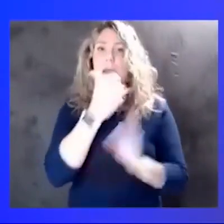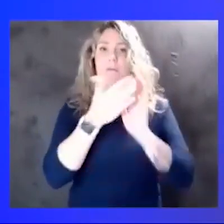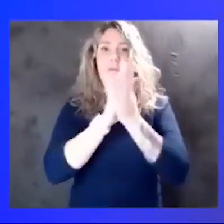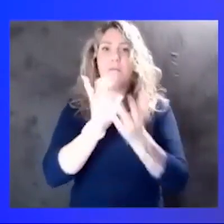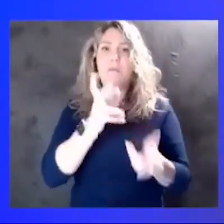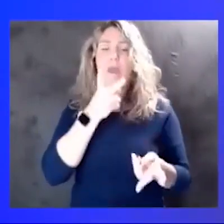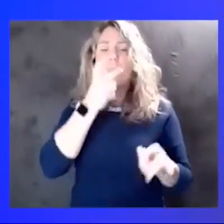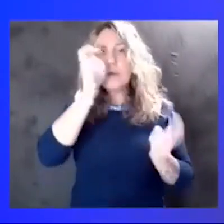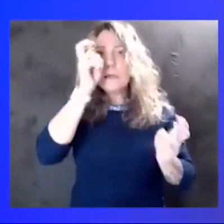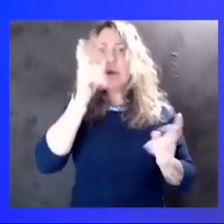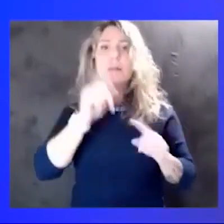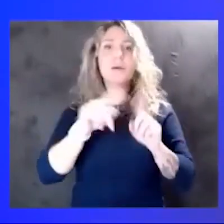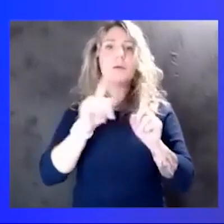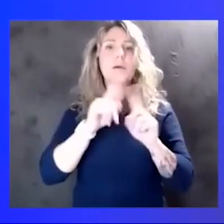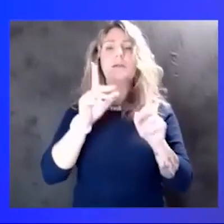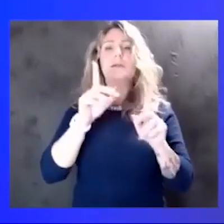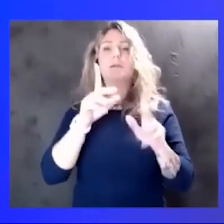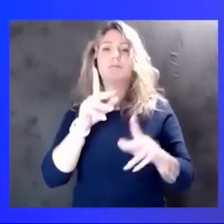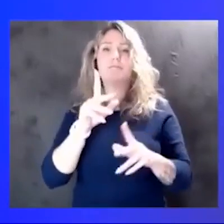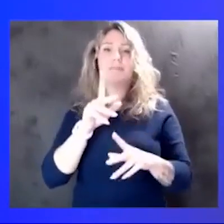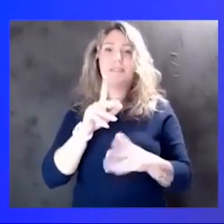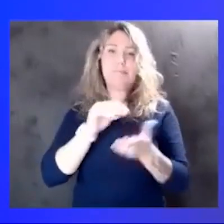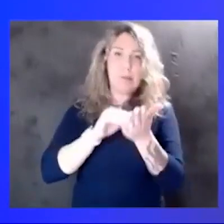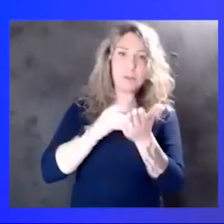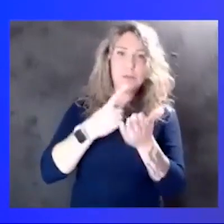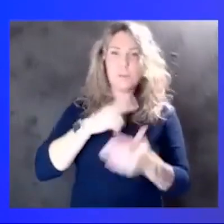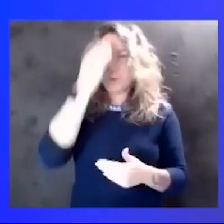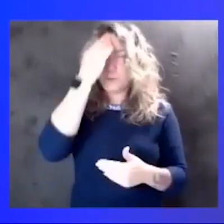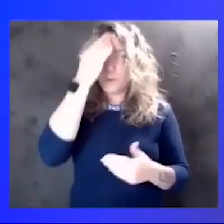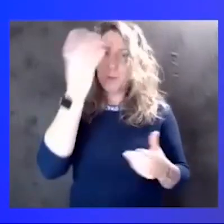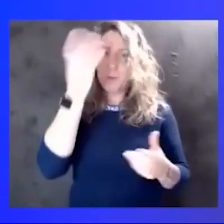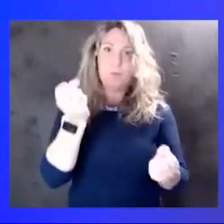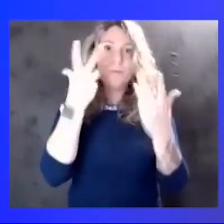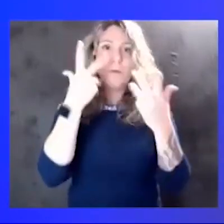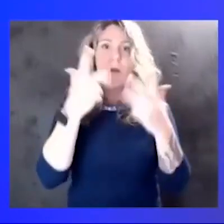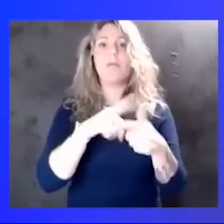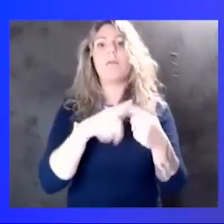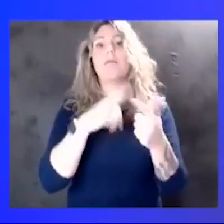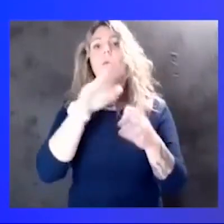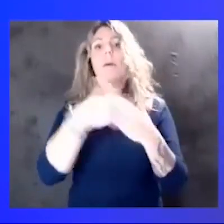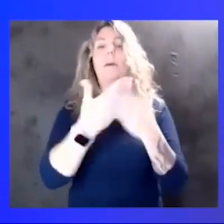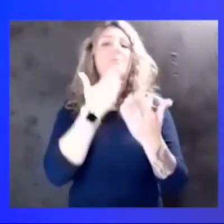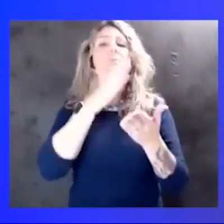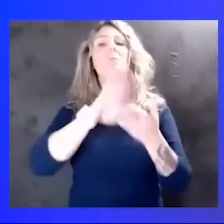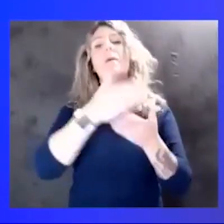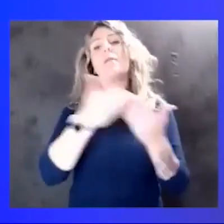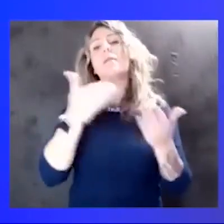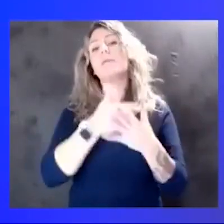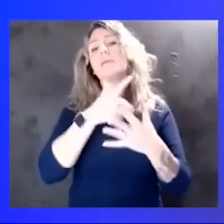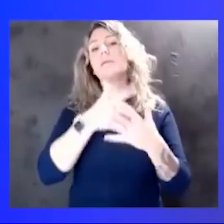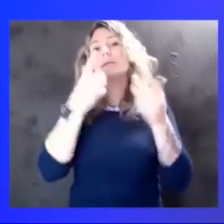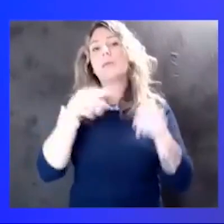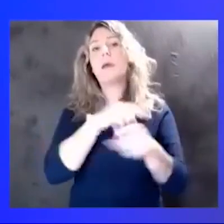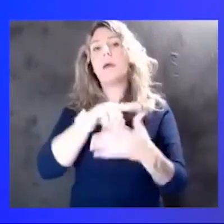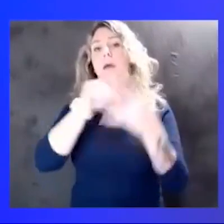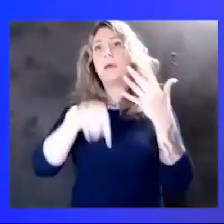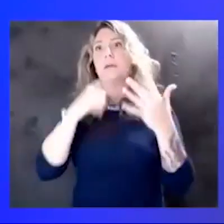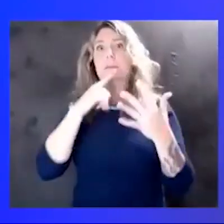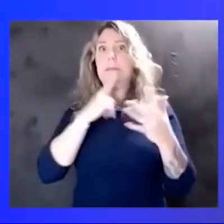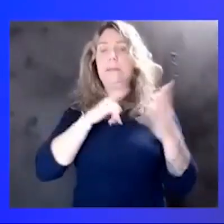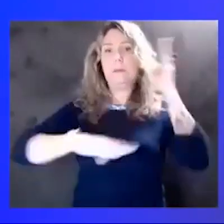However, I think as physicians, we know too much and we know what can actually happen, all the bad things. And so, of course, my mind went to the worst possible case.